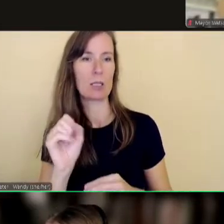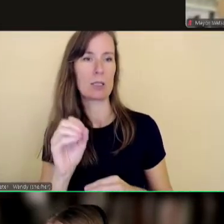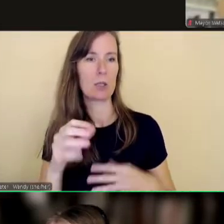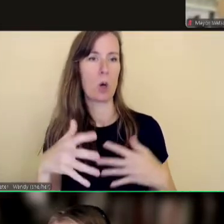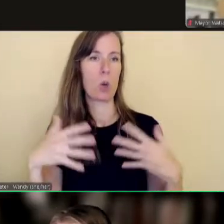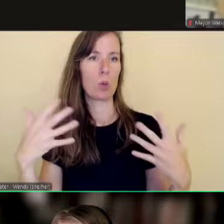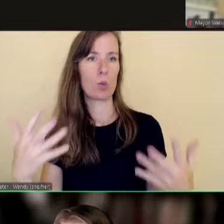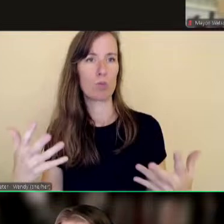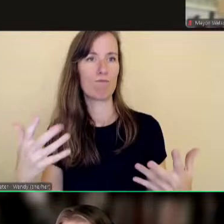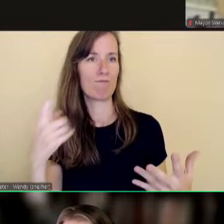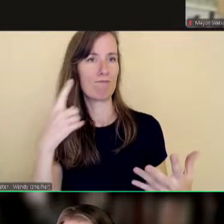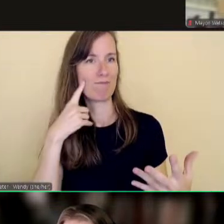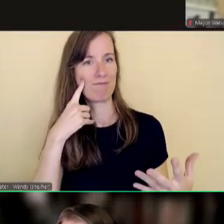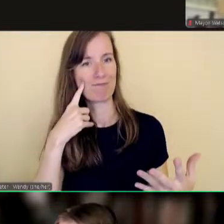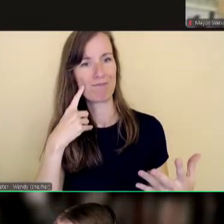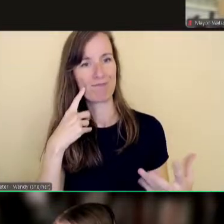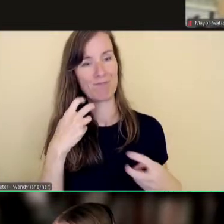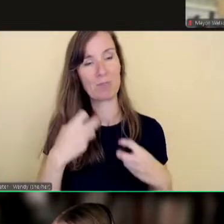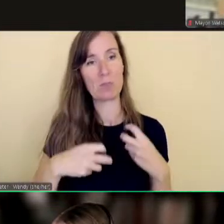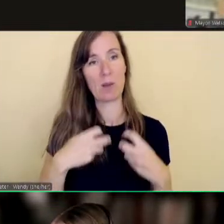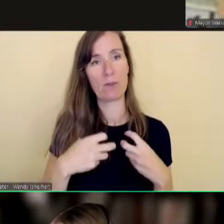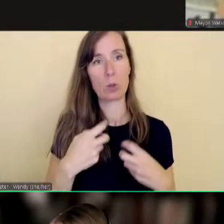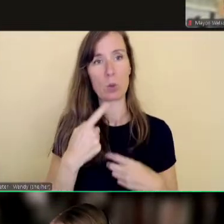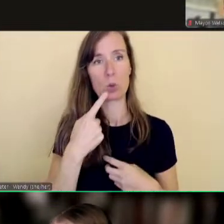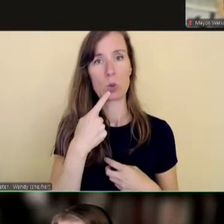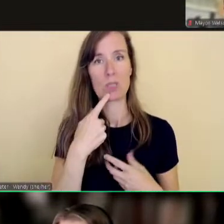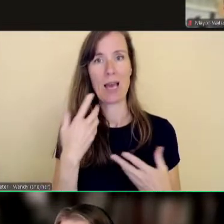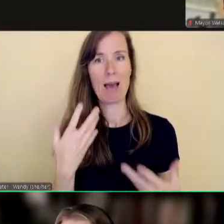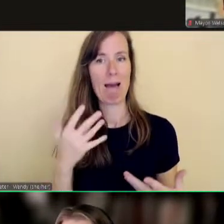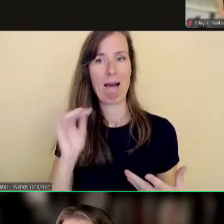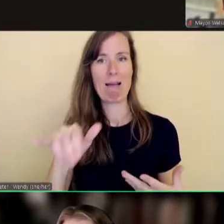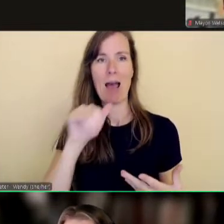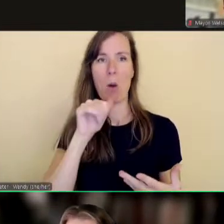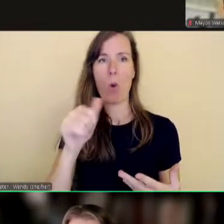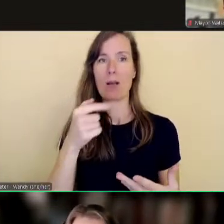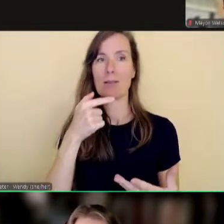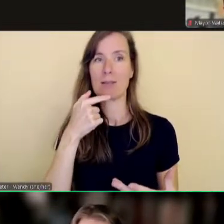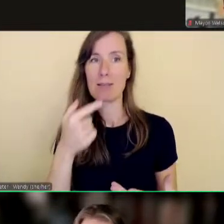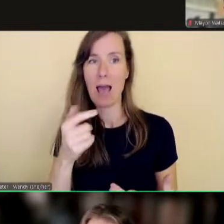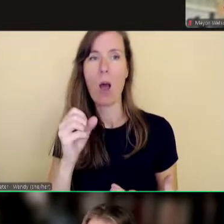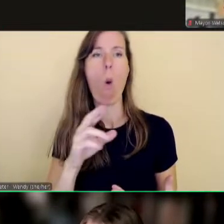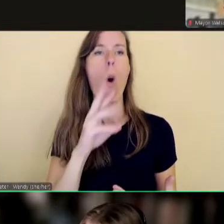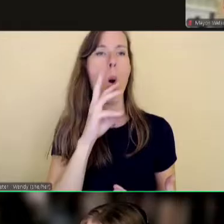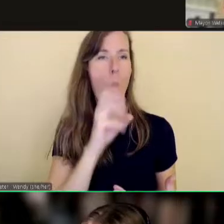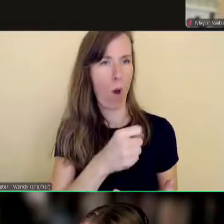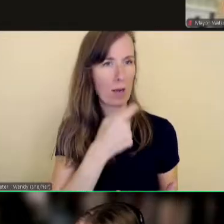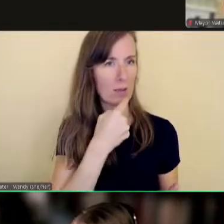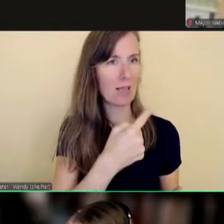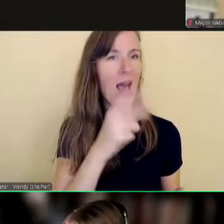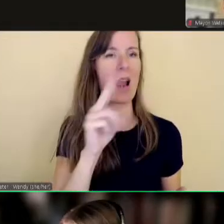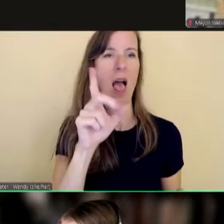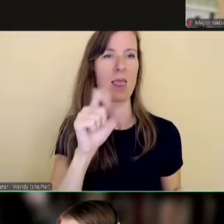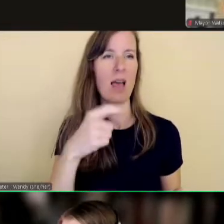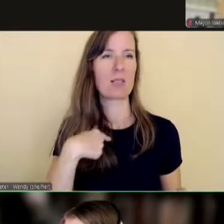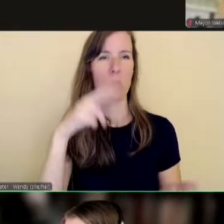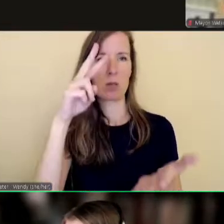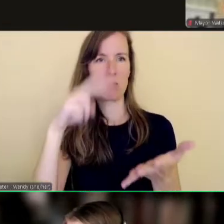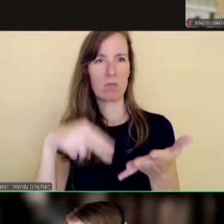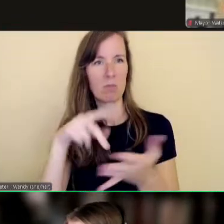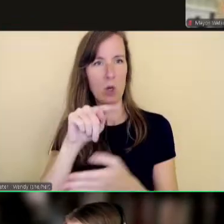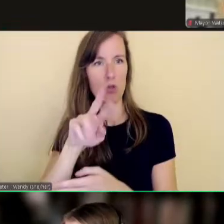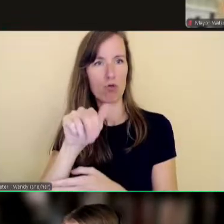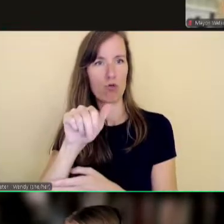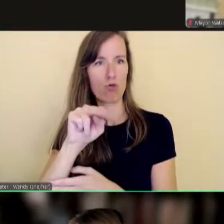I think it's difficult to say, well, that wasn't said or that was said unless we're looking at a transcript. And so